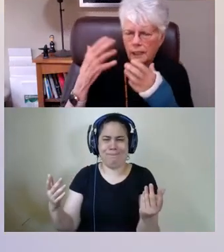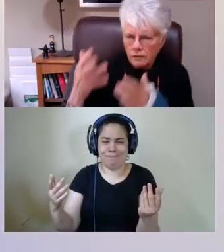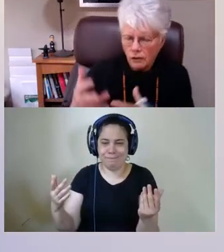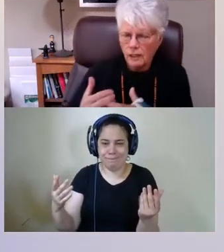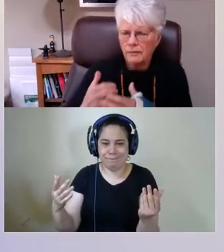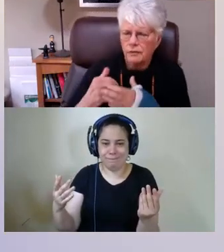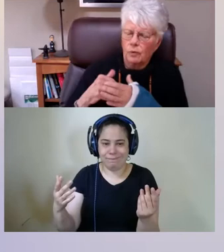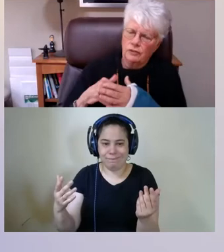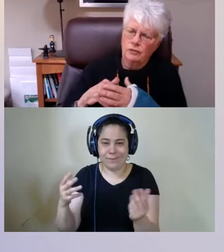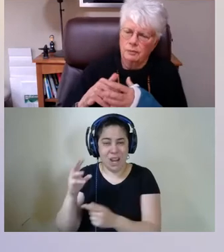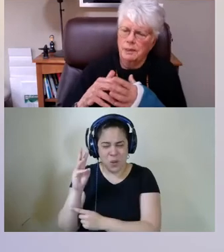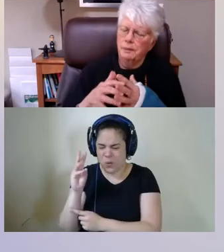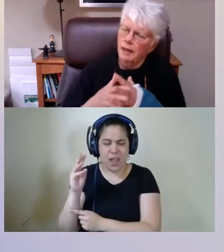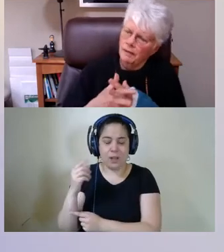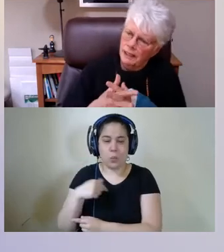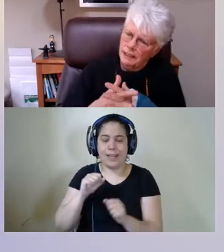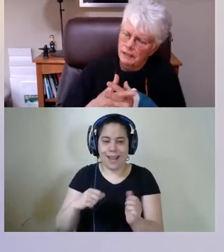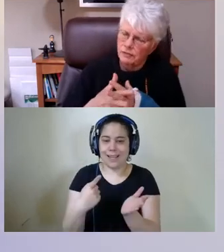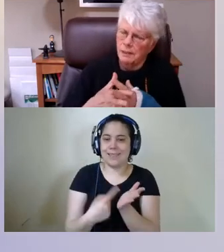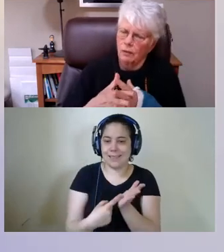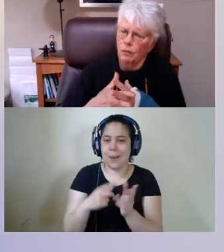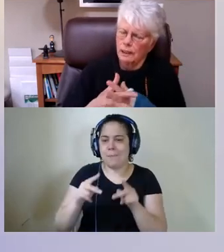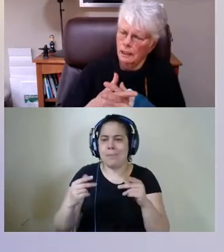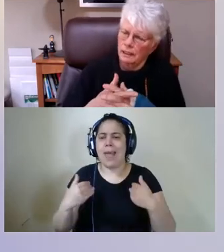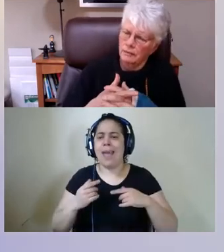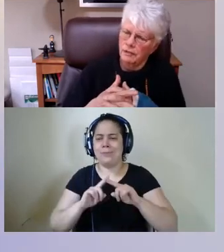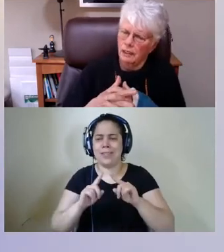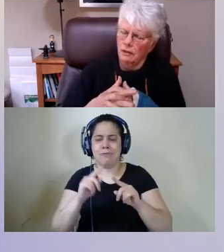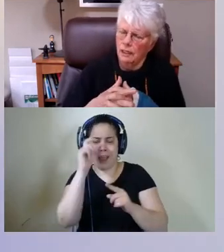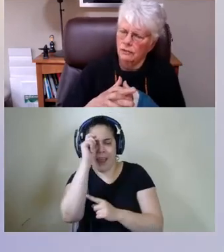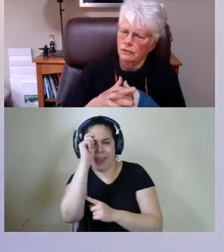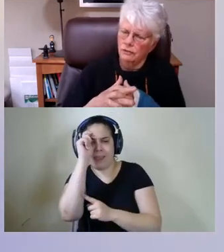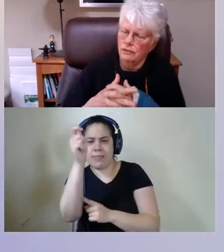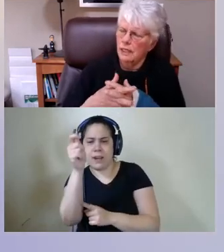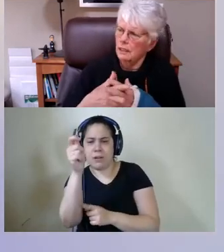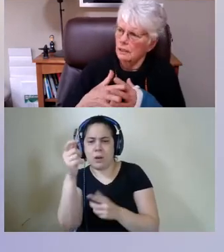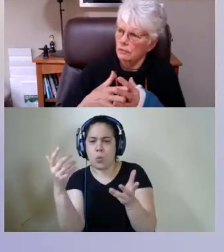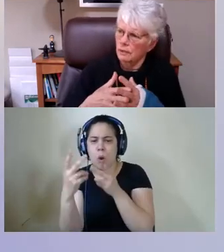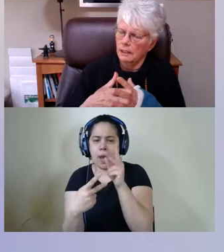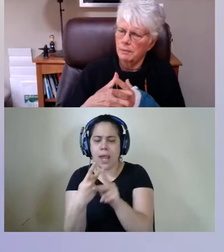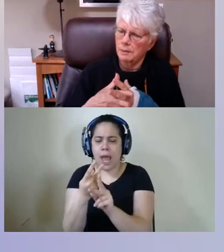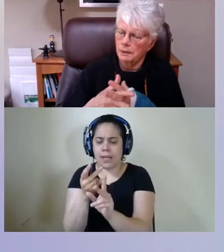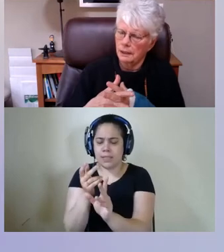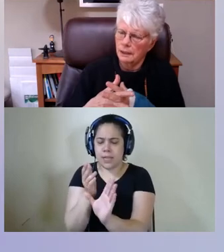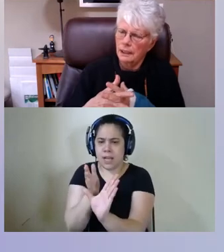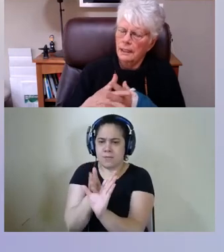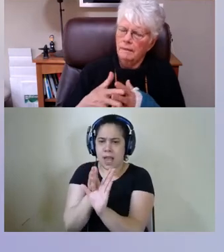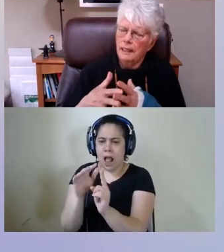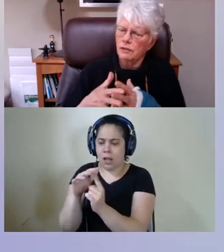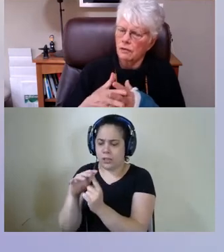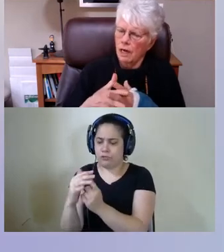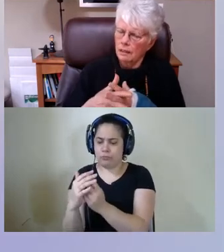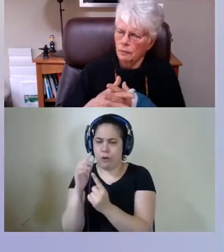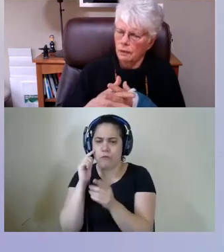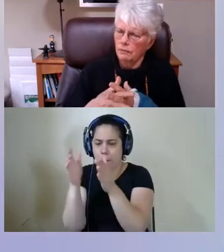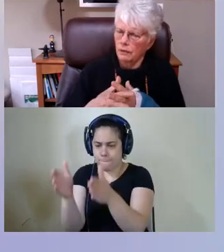Yeah. We can talk, if you want to, and people have ideas about what kind of psychological state this would leave people in. That's